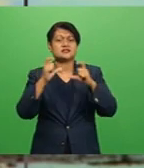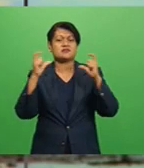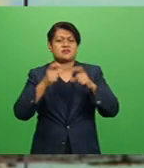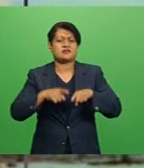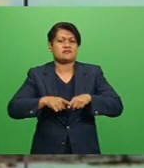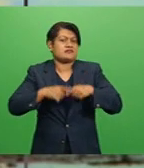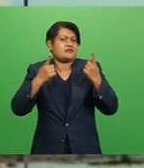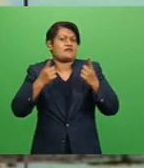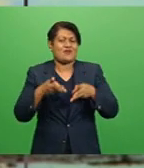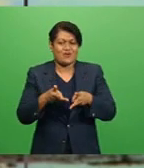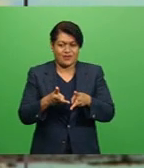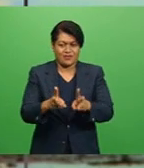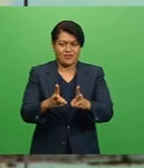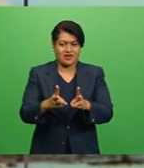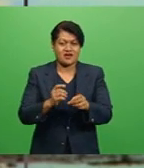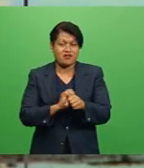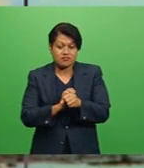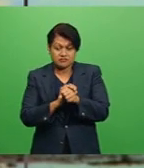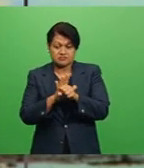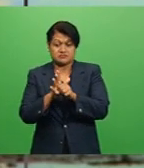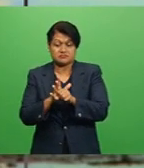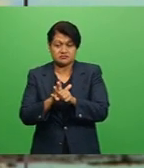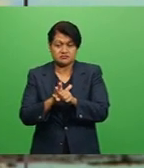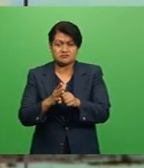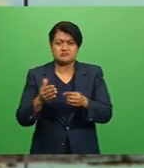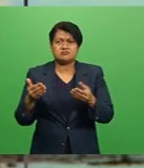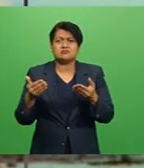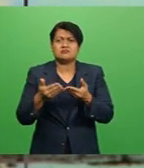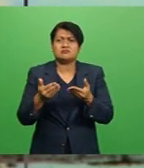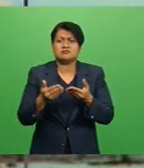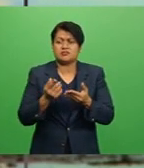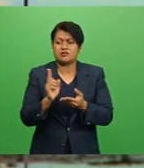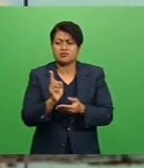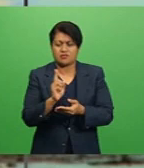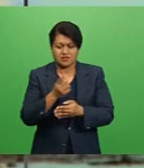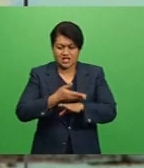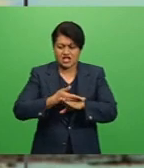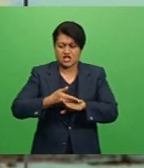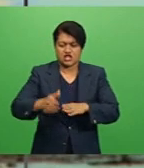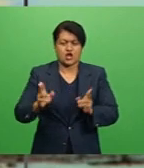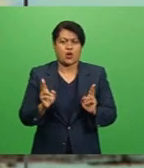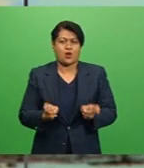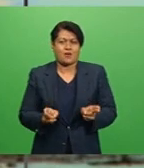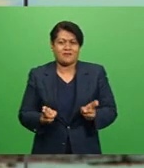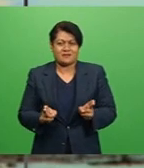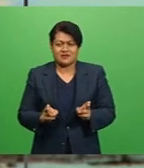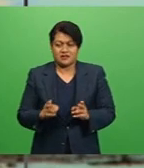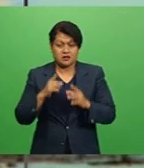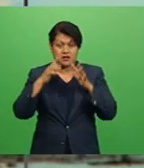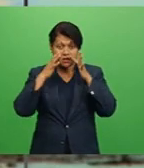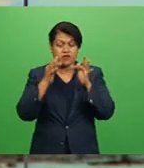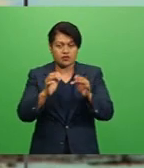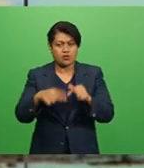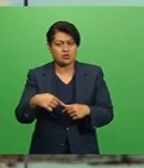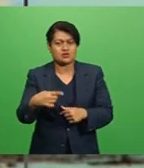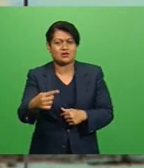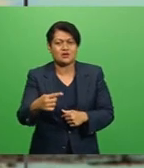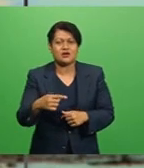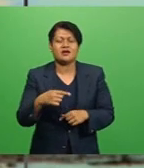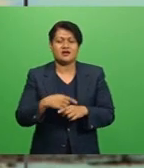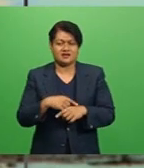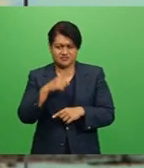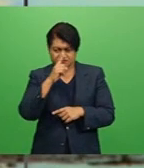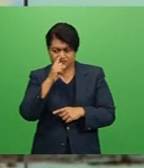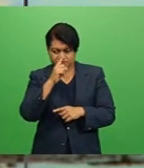year as the COVID-19 pandemic has introduced a new normal, with the curfew still in place and people required to celebrate New Year's within